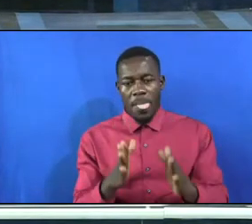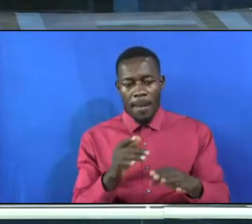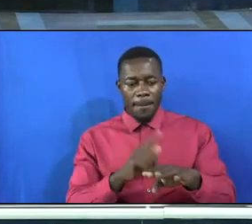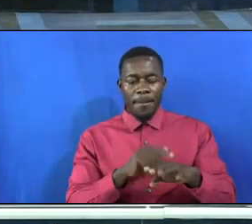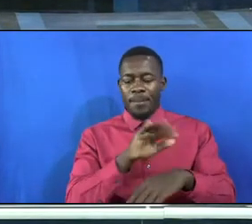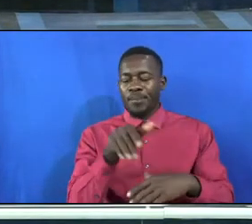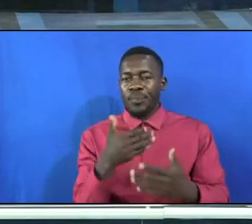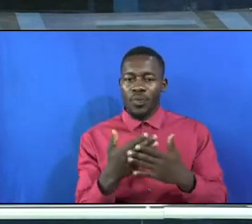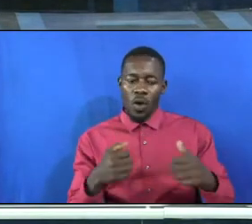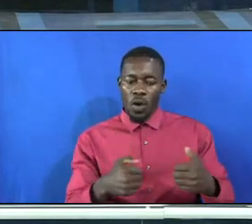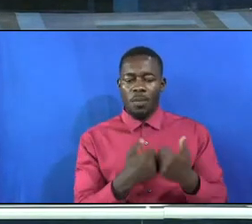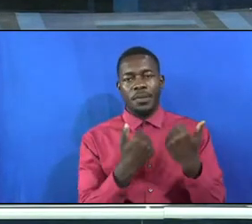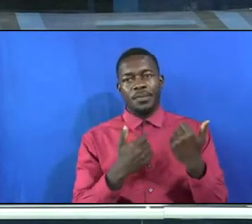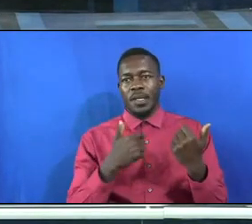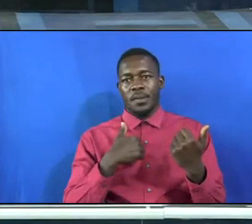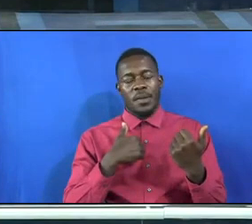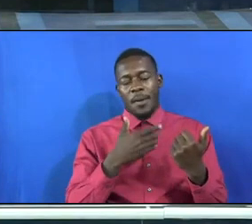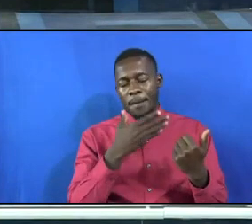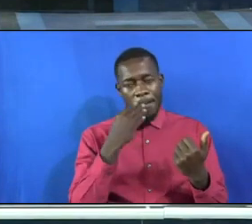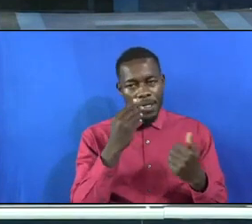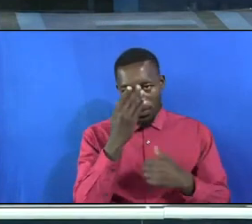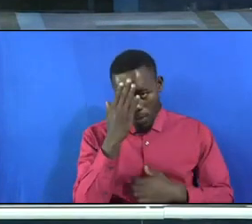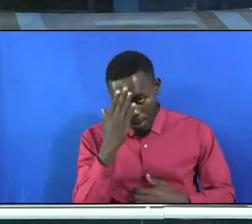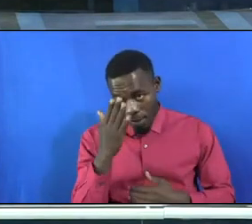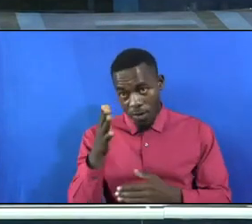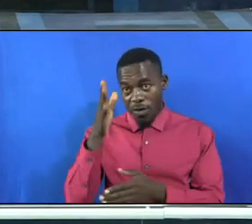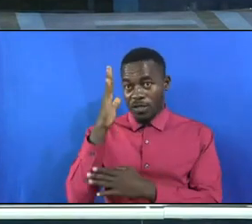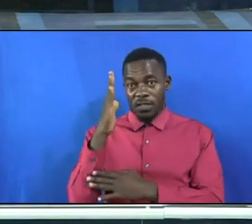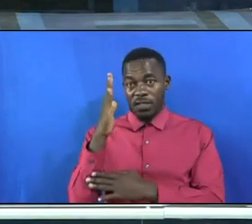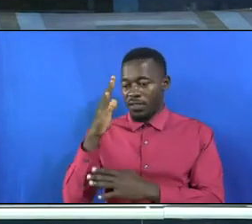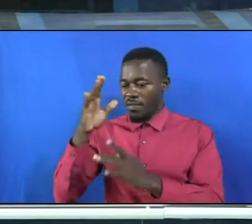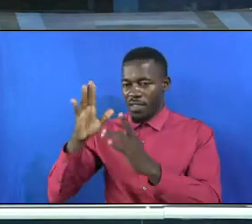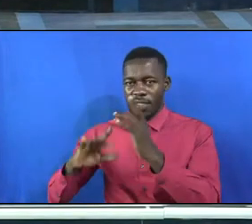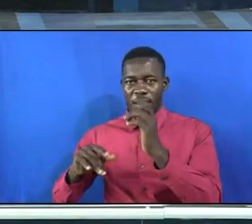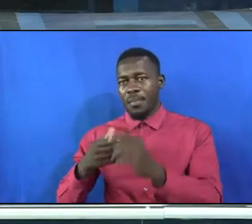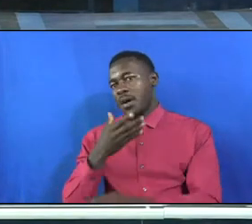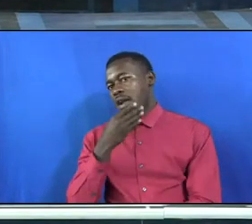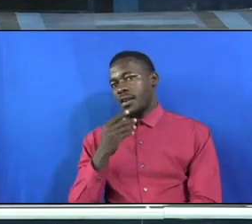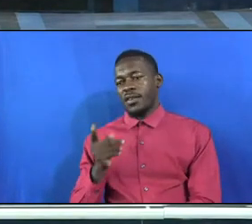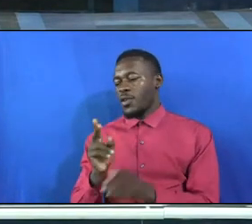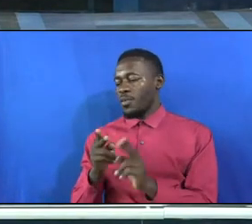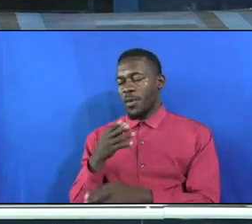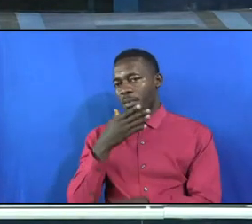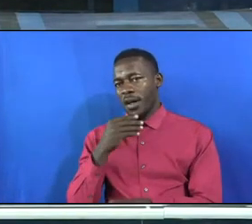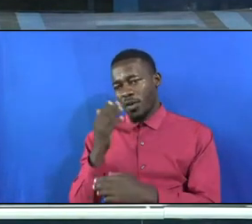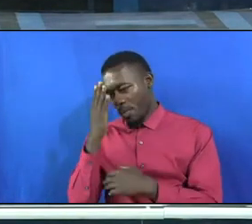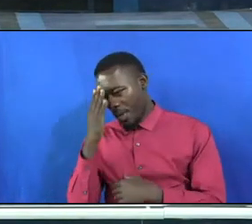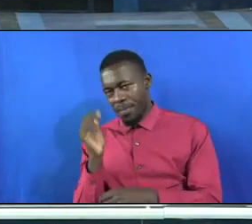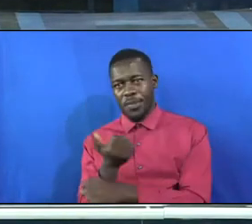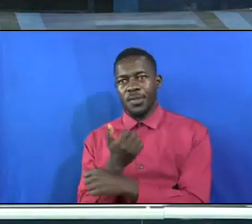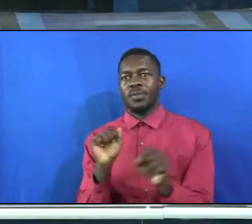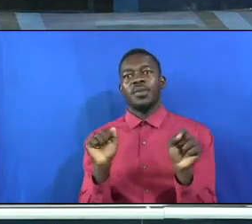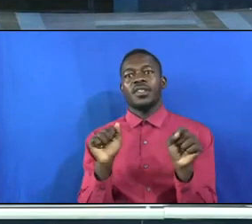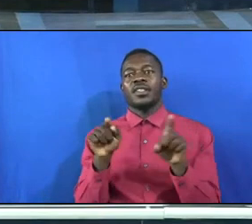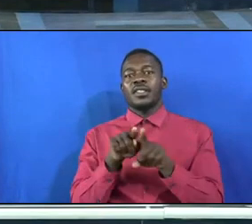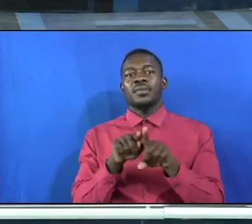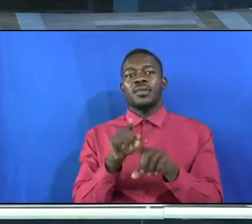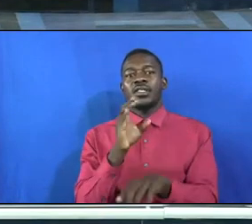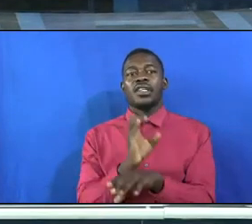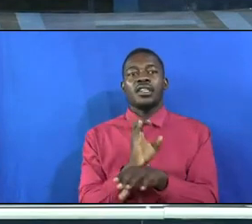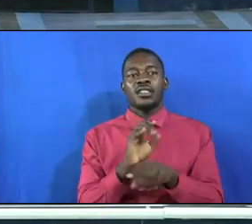happens, I would rather obey God than man. But I know in this congregation, somebody will tell